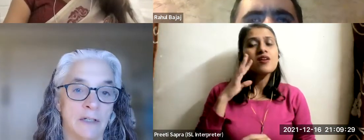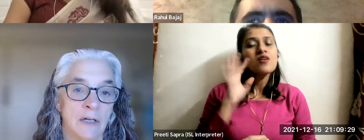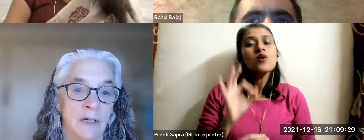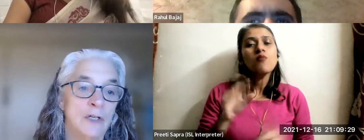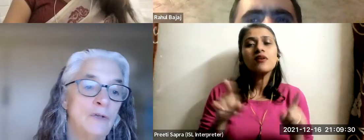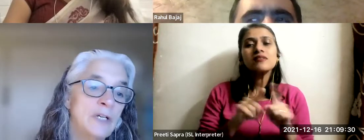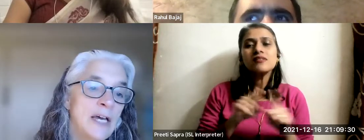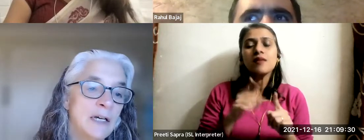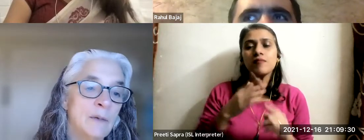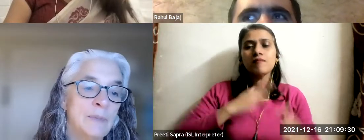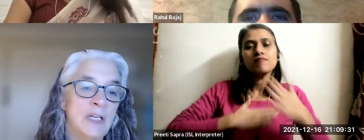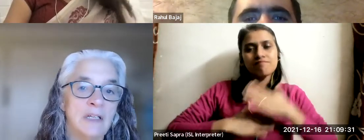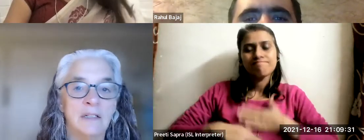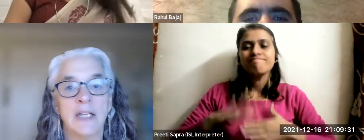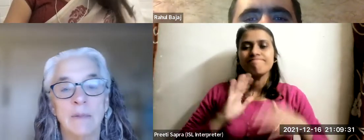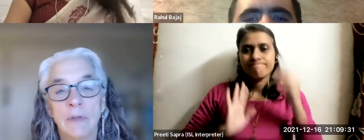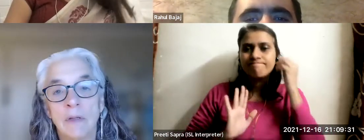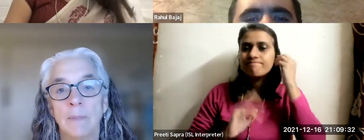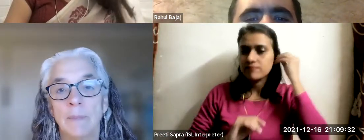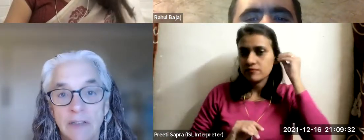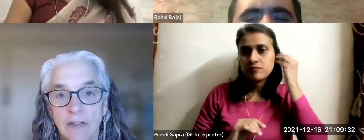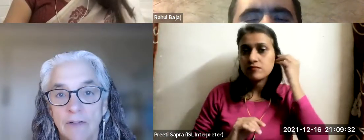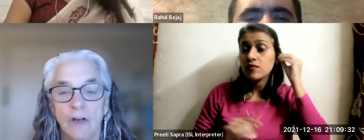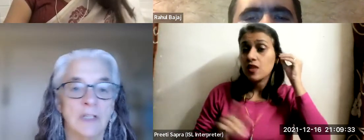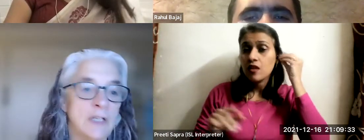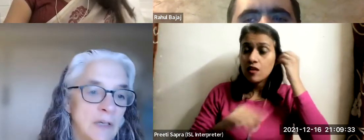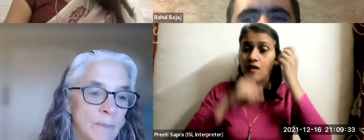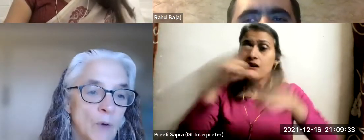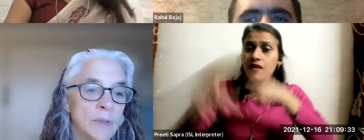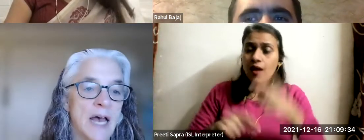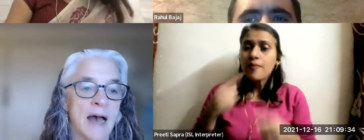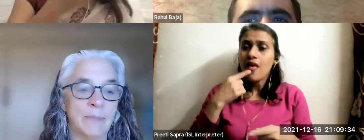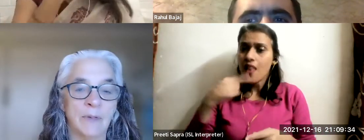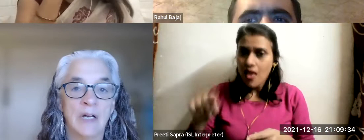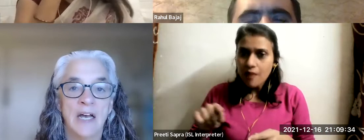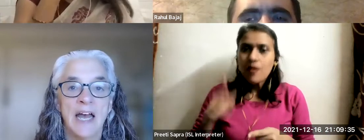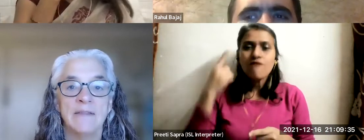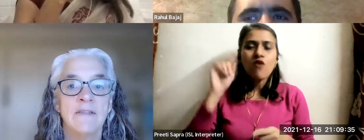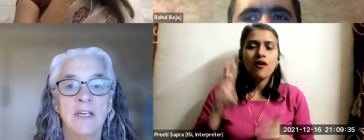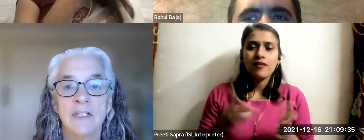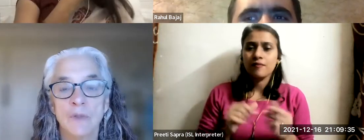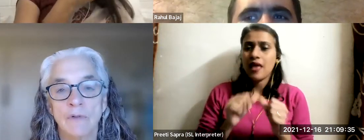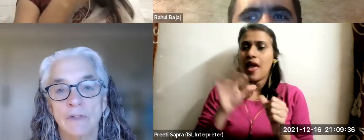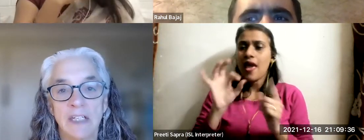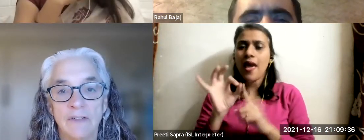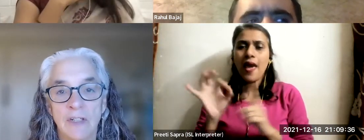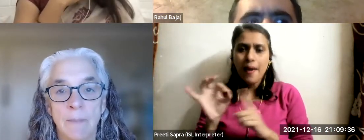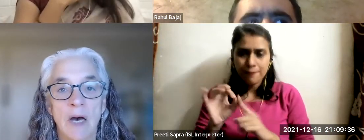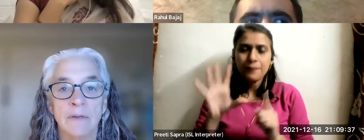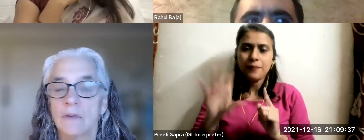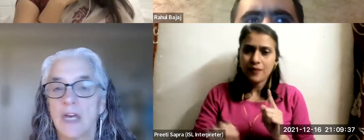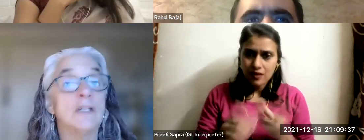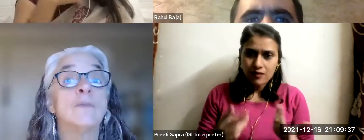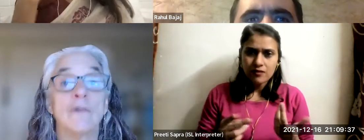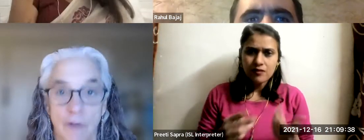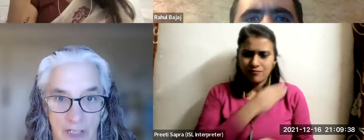and done. You can get a company to label the buttons on the mobile app, and then they issue a release in a